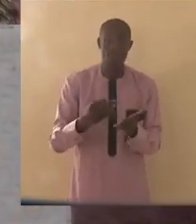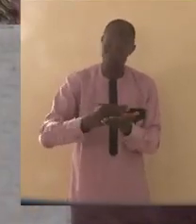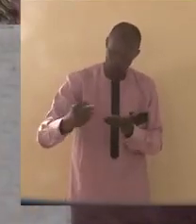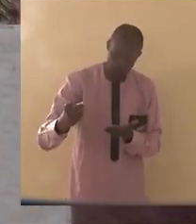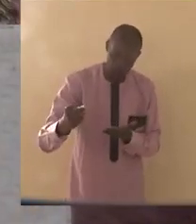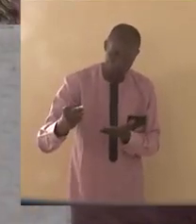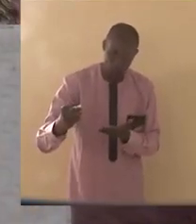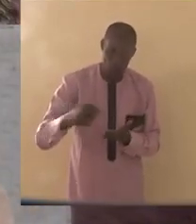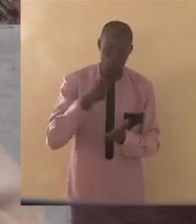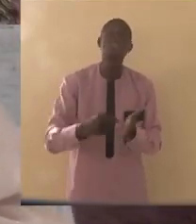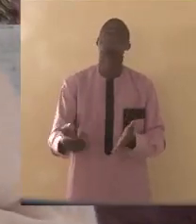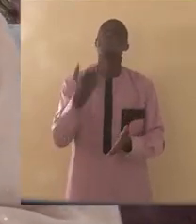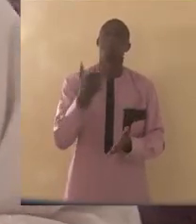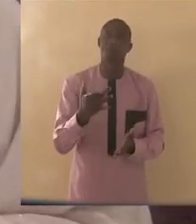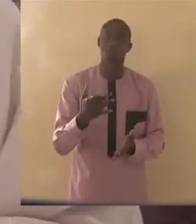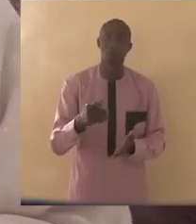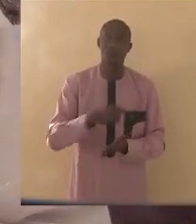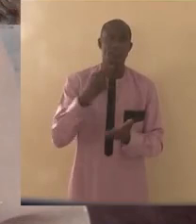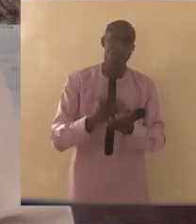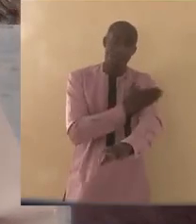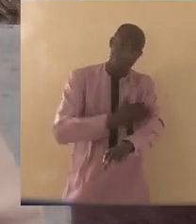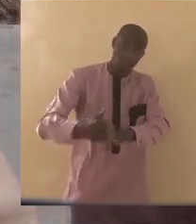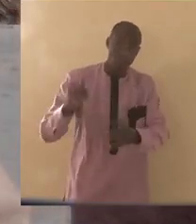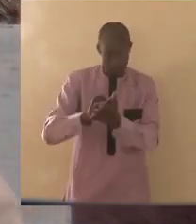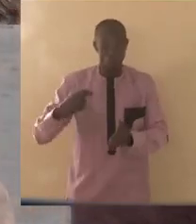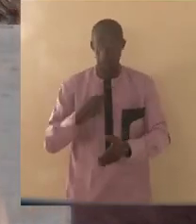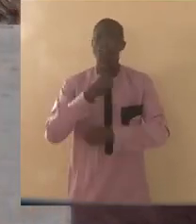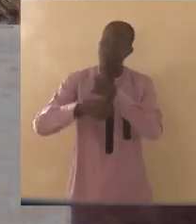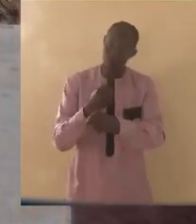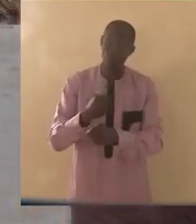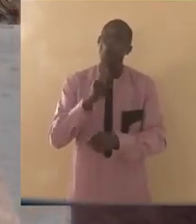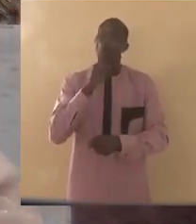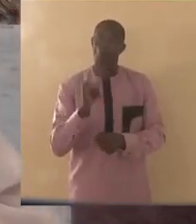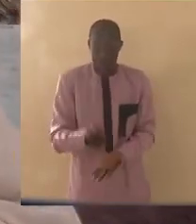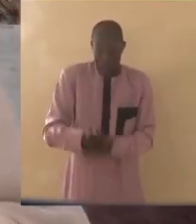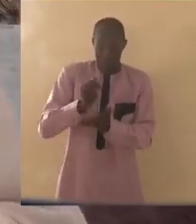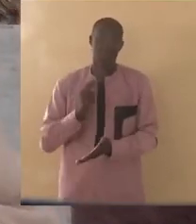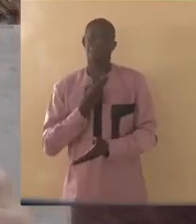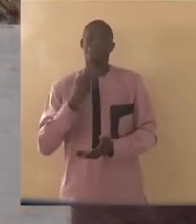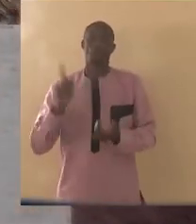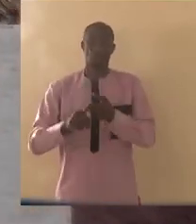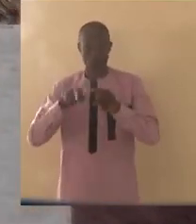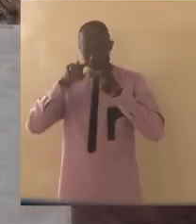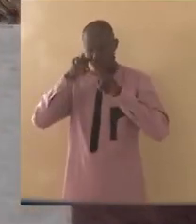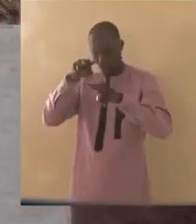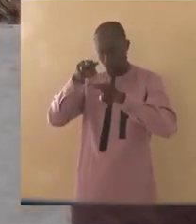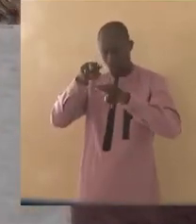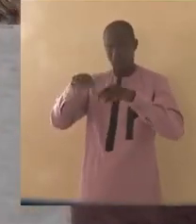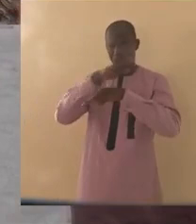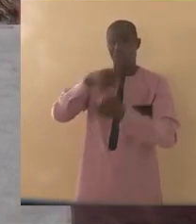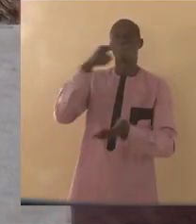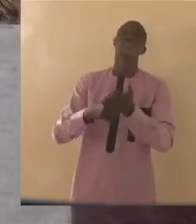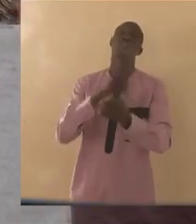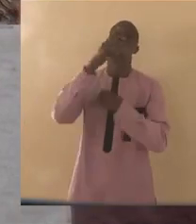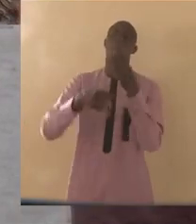these privations, these disappointments, these diminishments that we suffer actually help us to look beyond